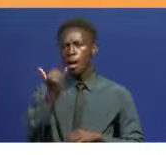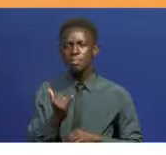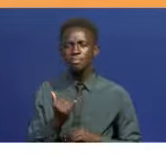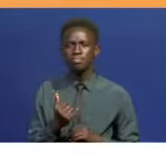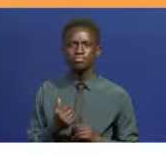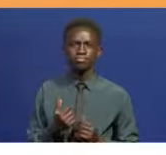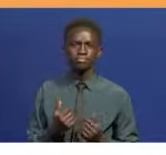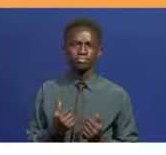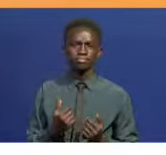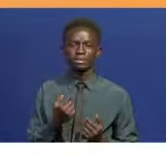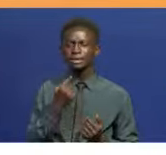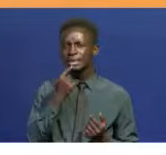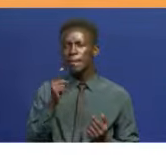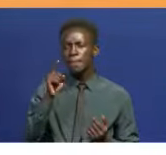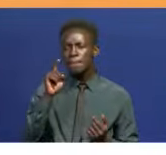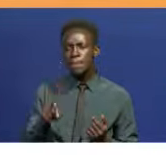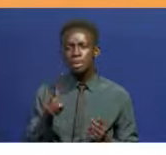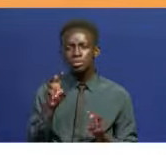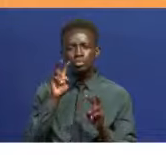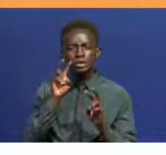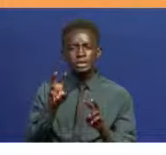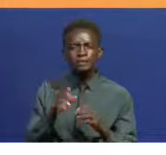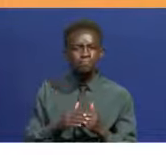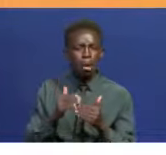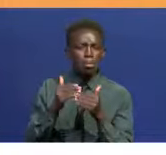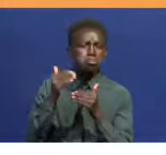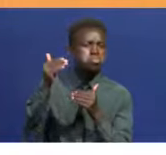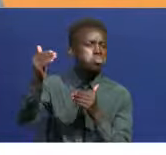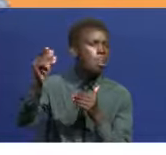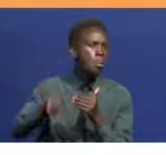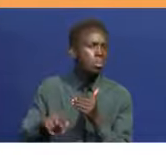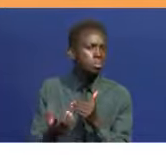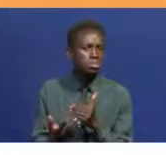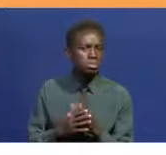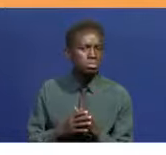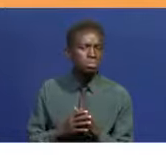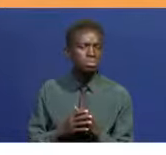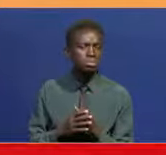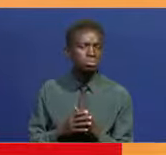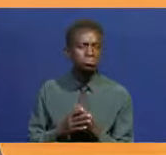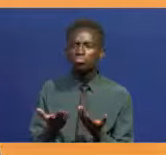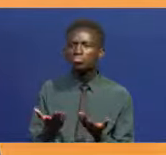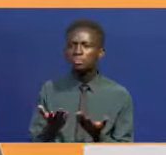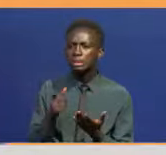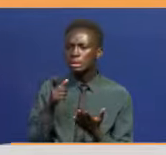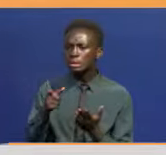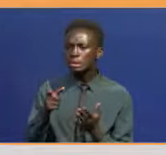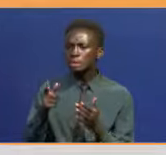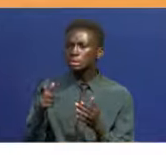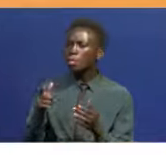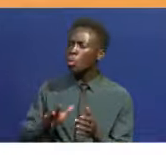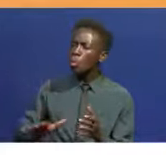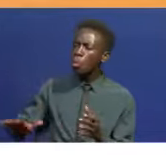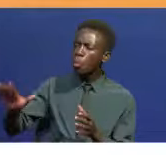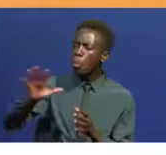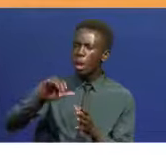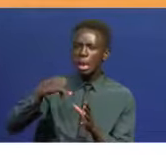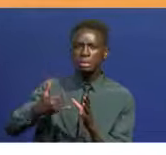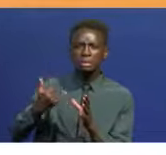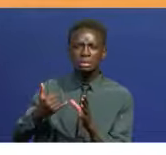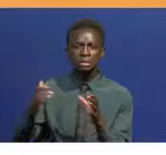the ripple effects of this. What is it going to do to the whole industry per se? And Daktari is